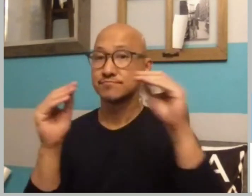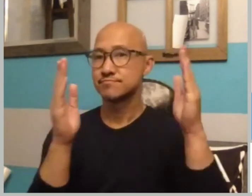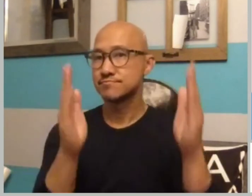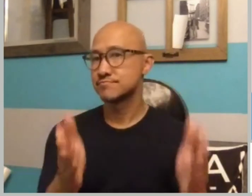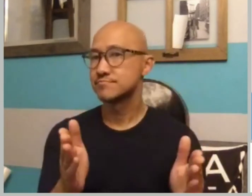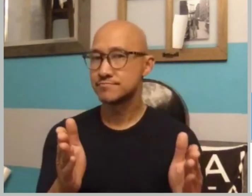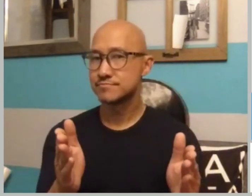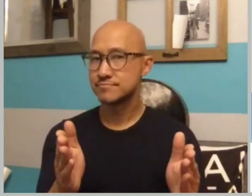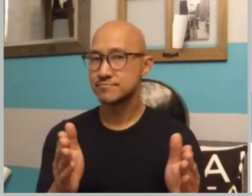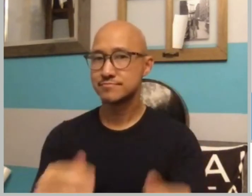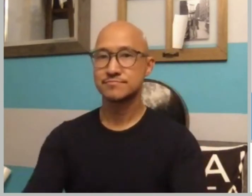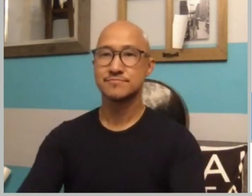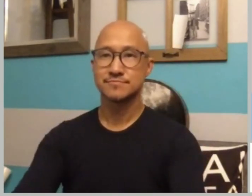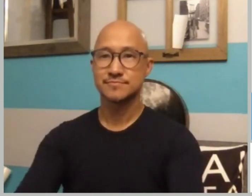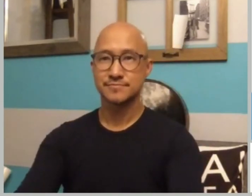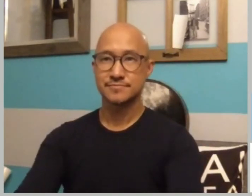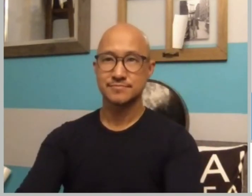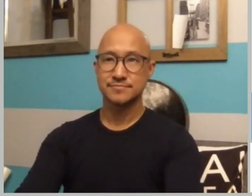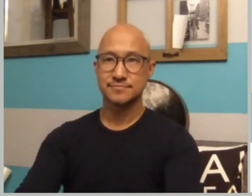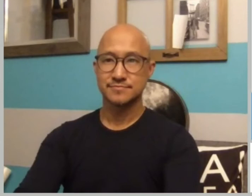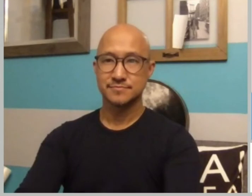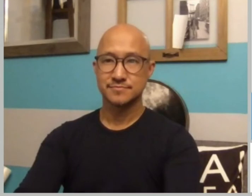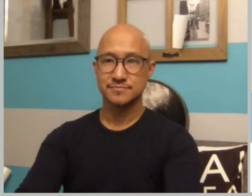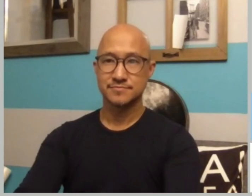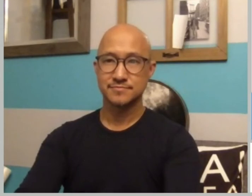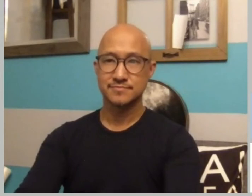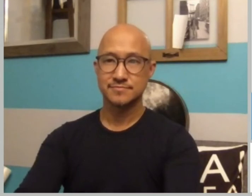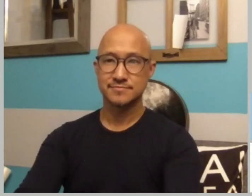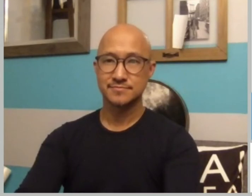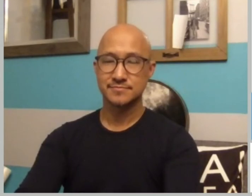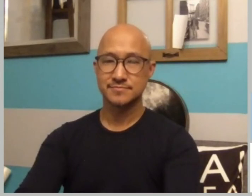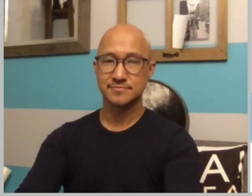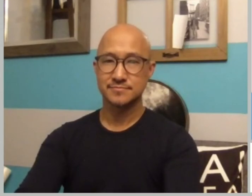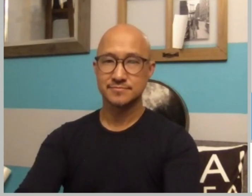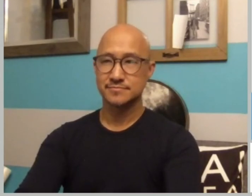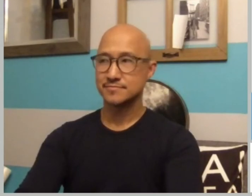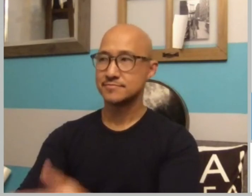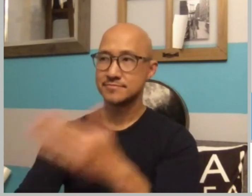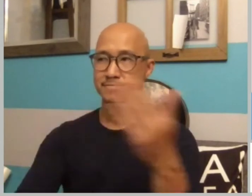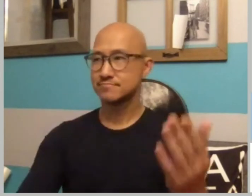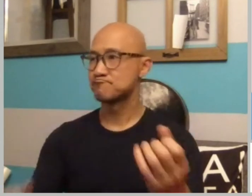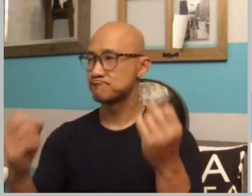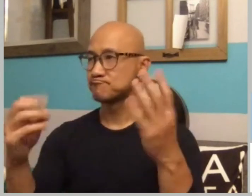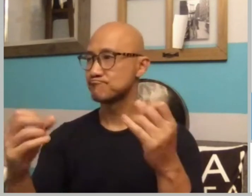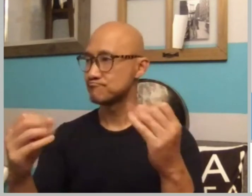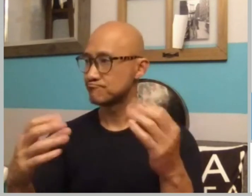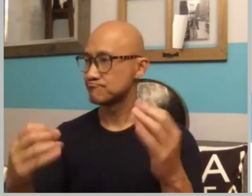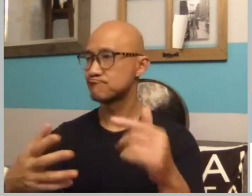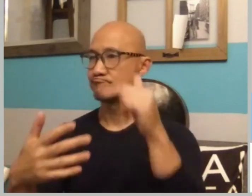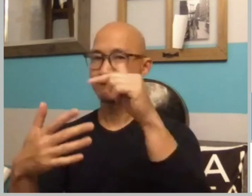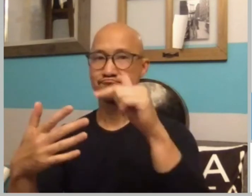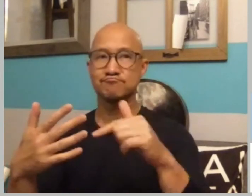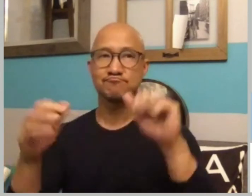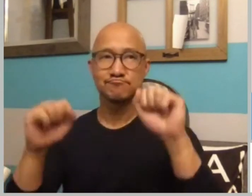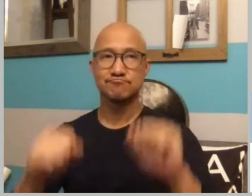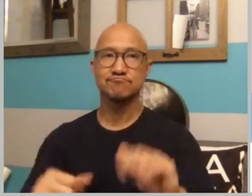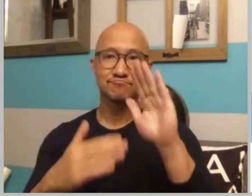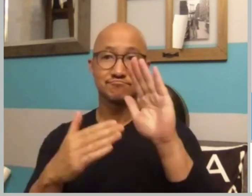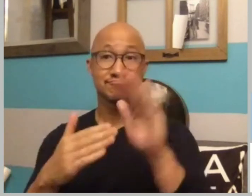that is what I had this evening to share with all of you. There's so many nuggets in First and Second